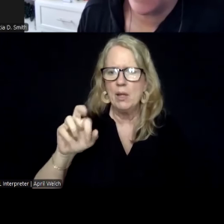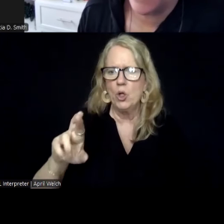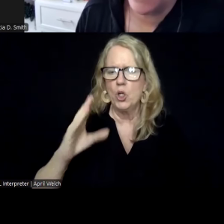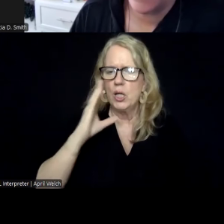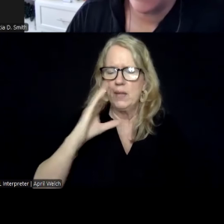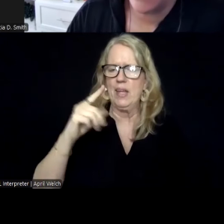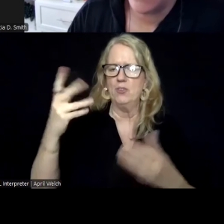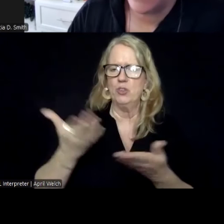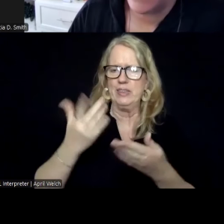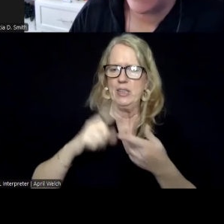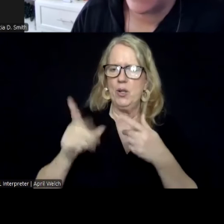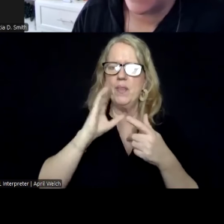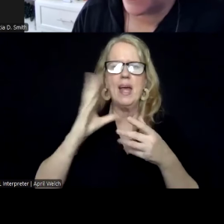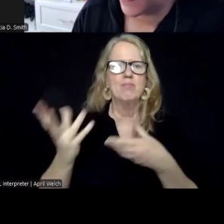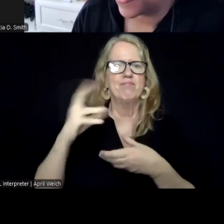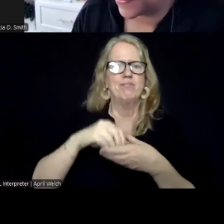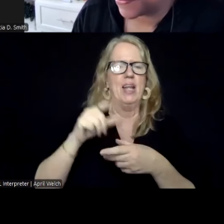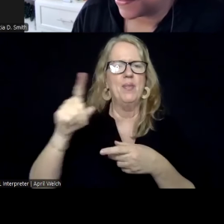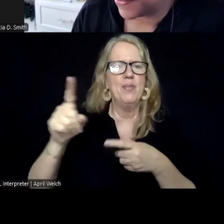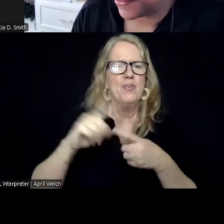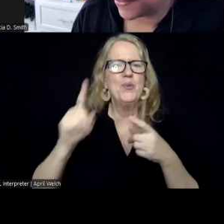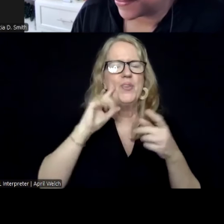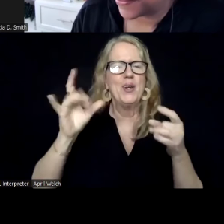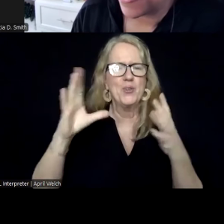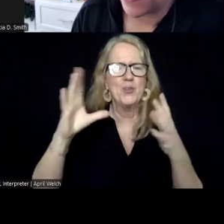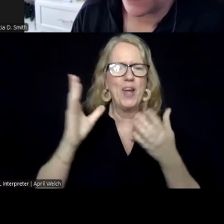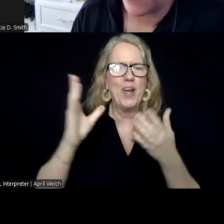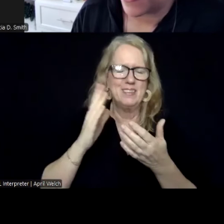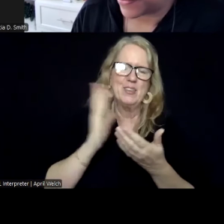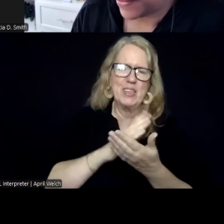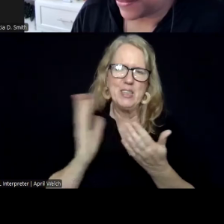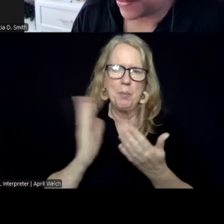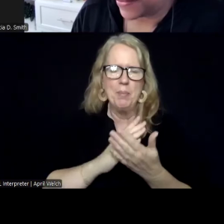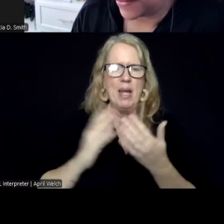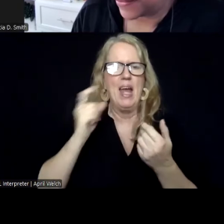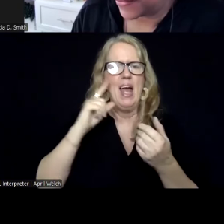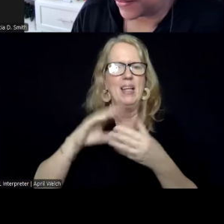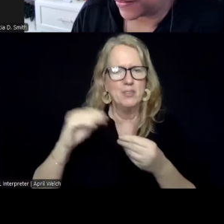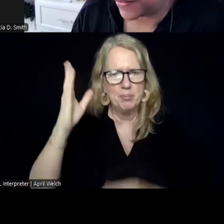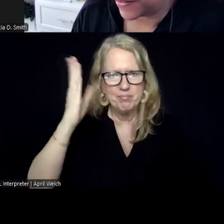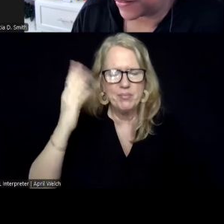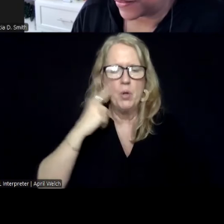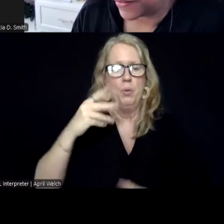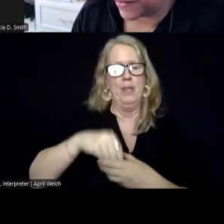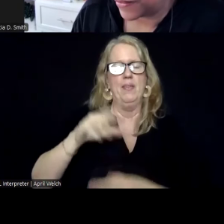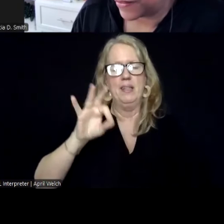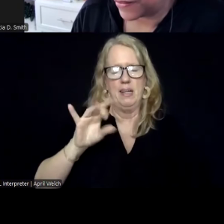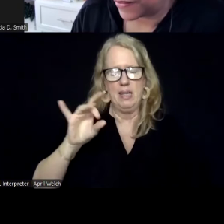and embed that into their crisis continuum. As our feature presenters mentioned, crisis contact centers within the 988